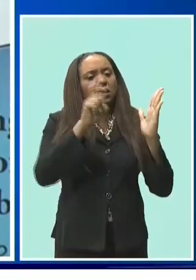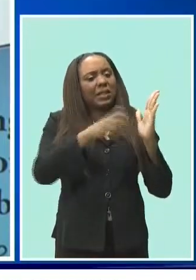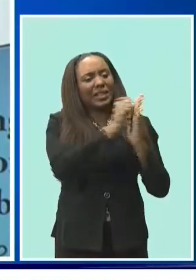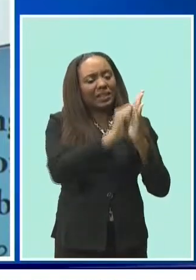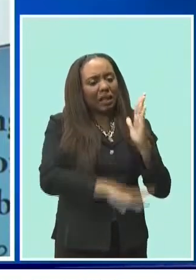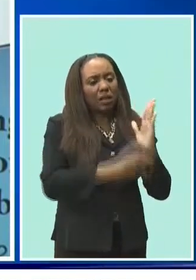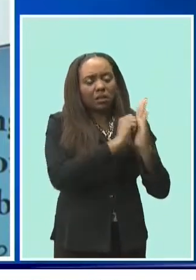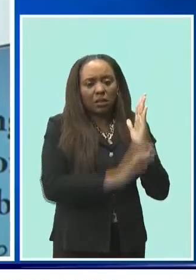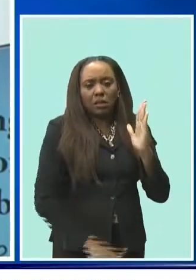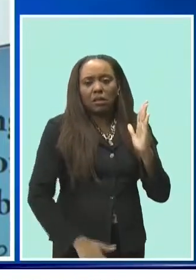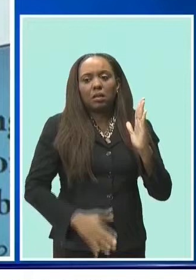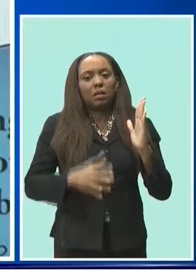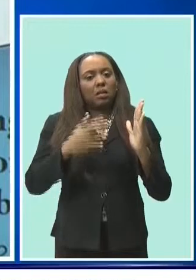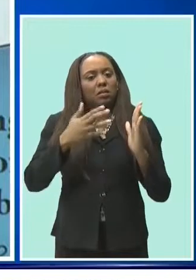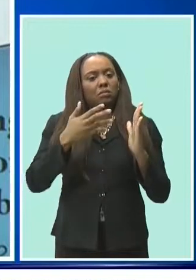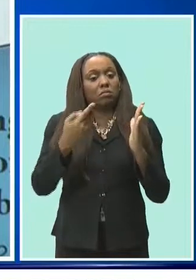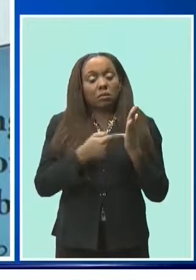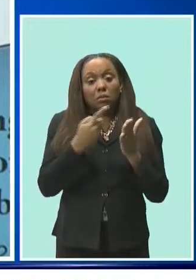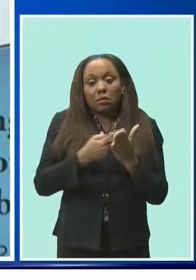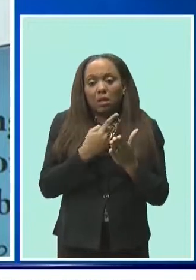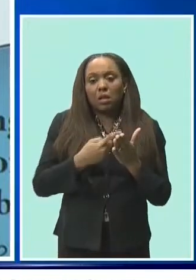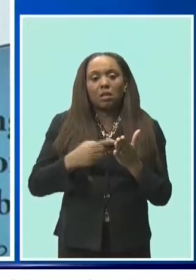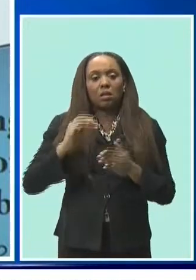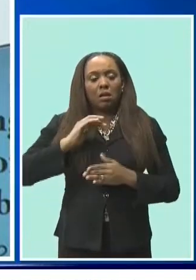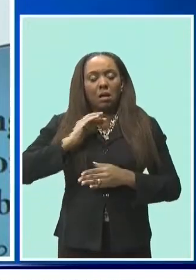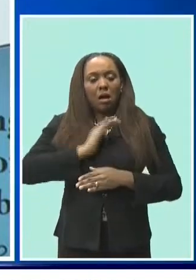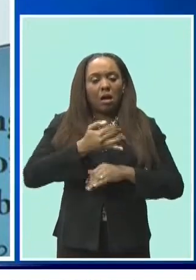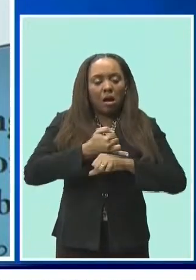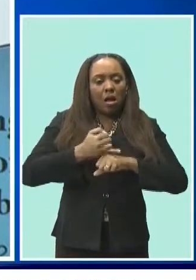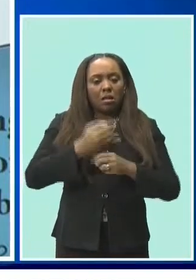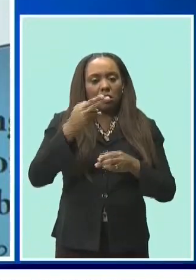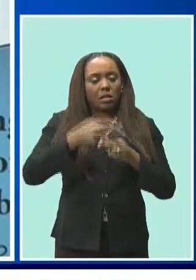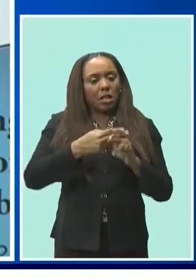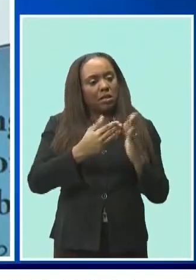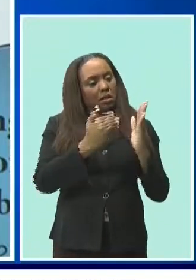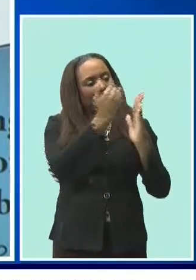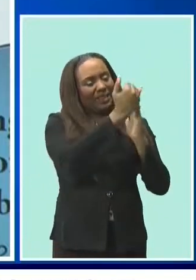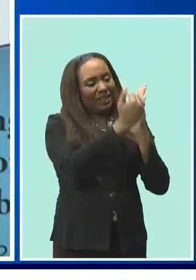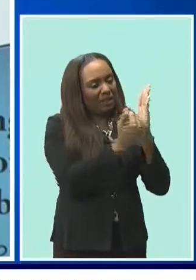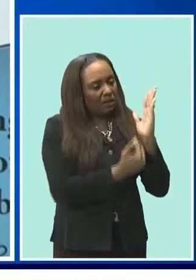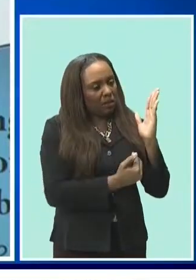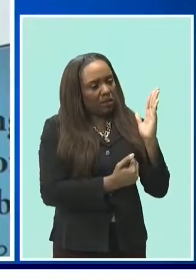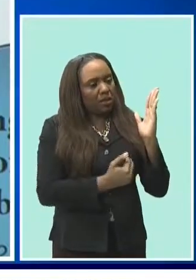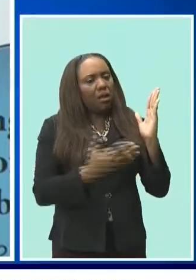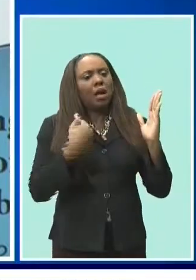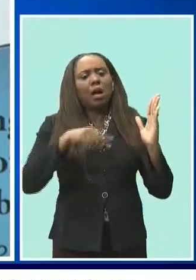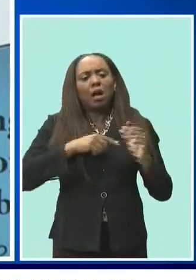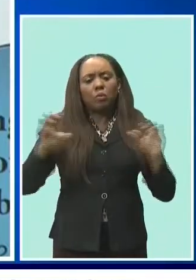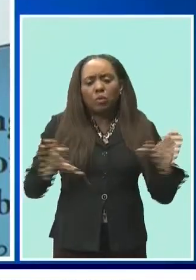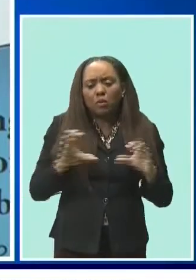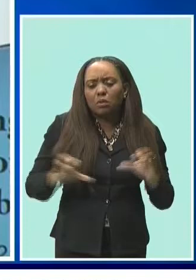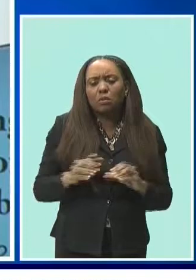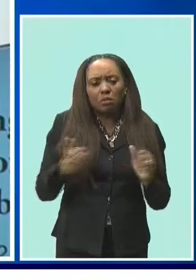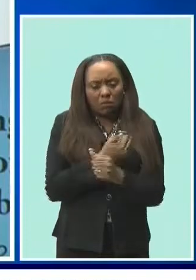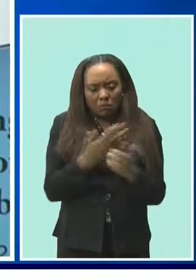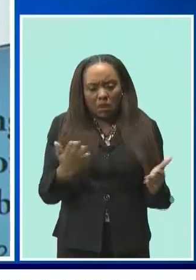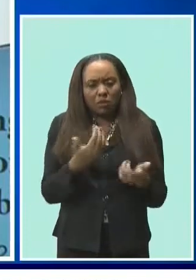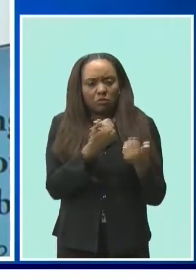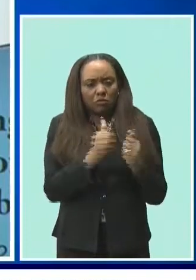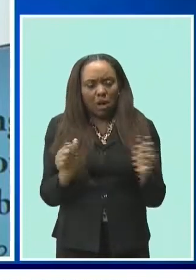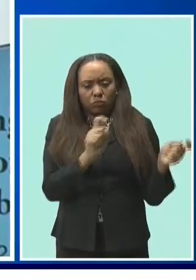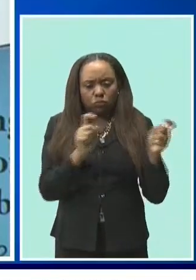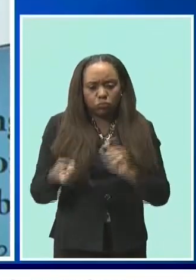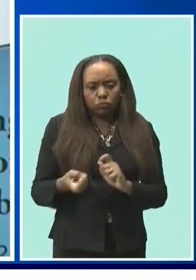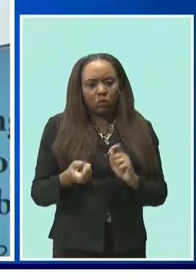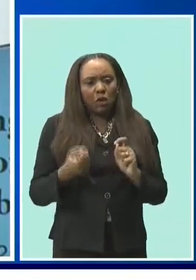and yet they get themselves back on another list. The goalposts keep shifting, and we have a discussion and a strategy on how to